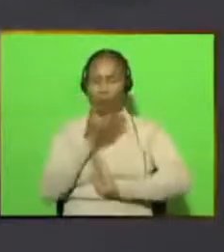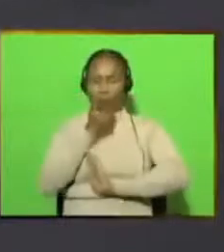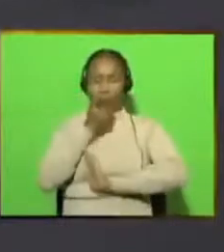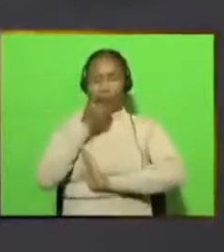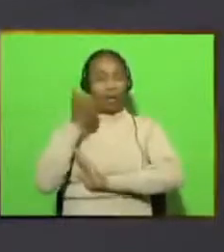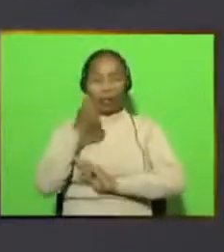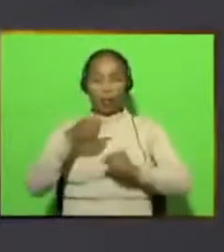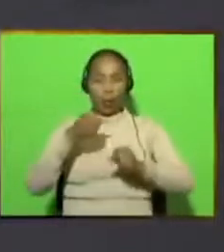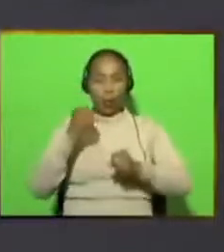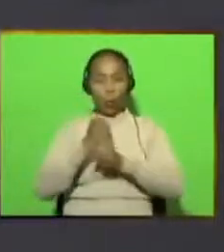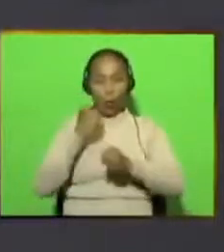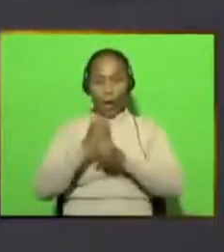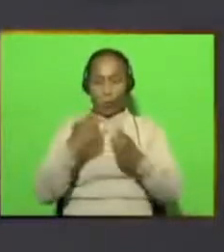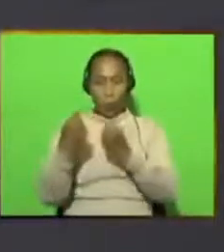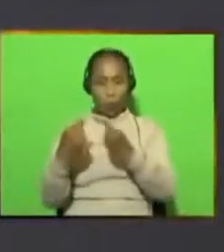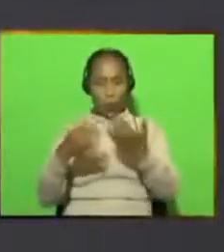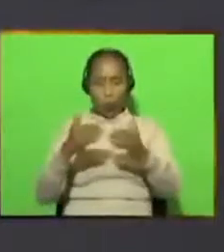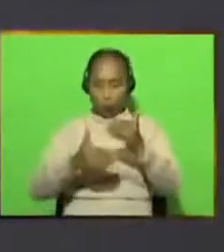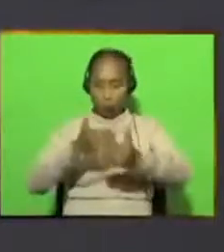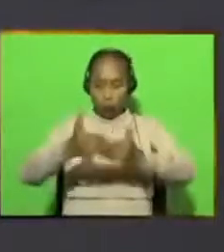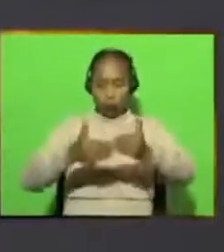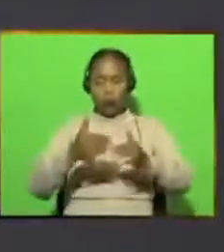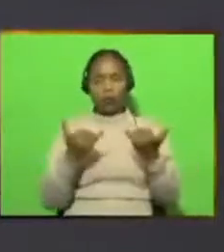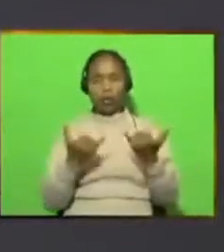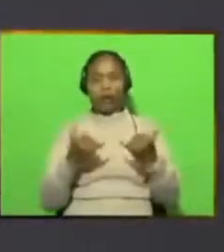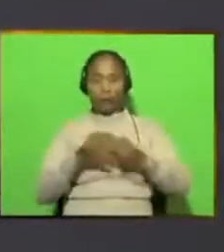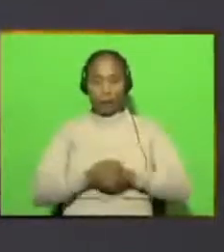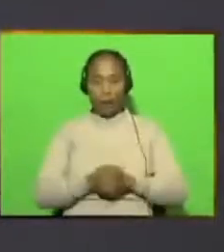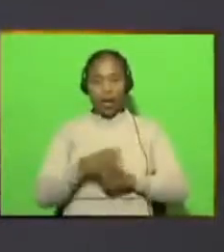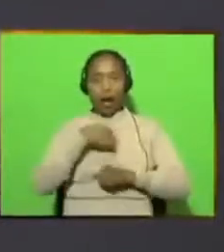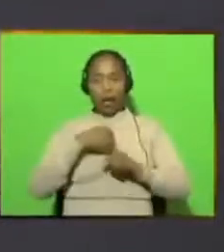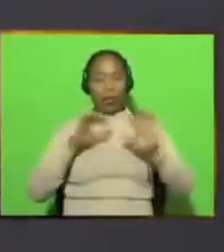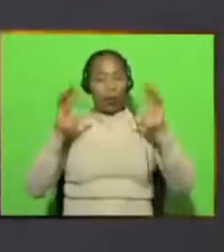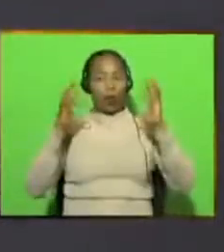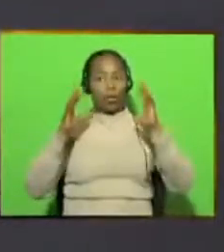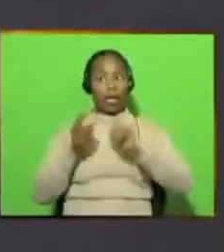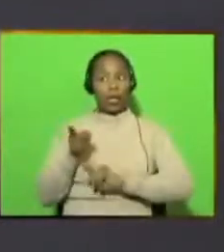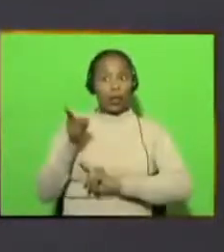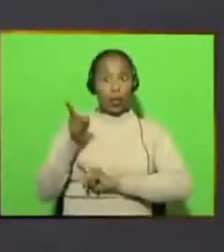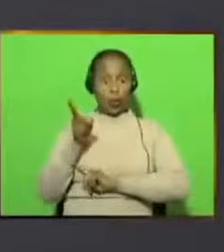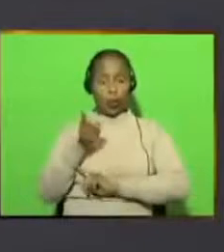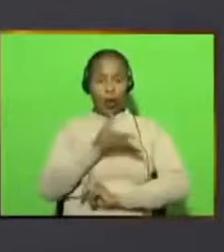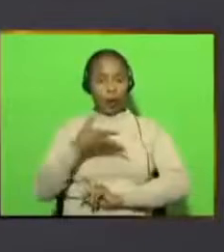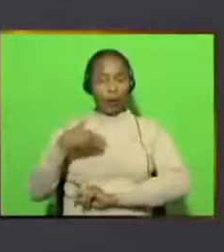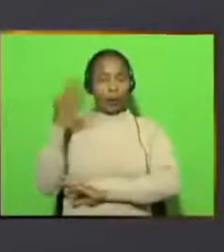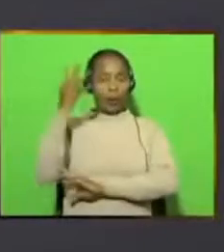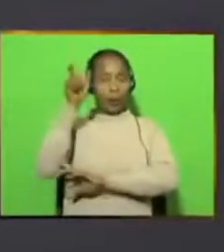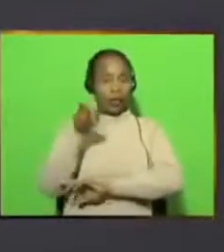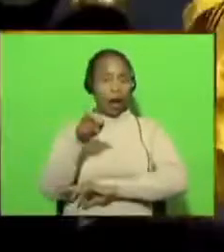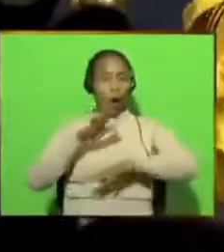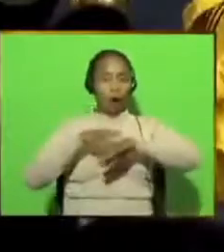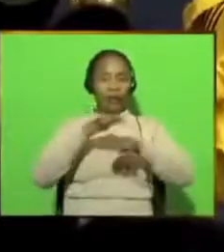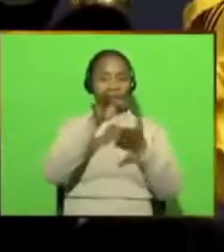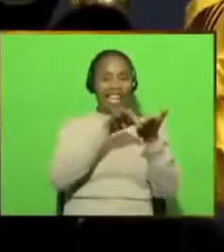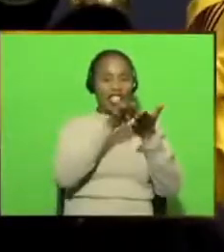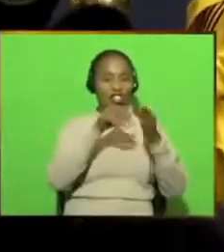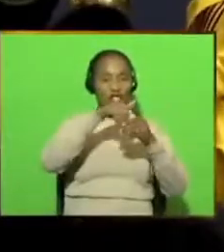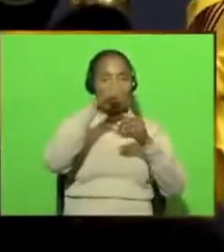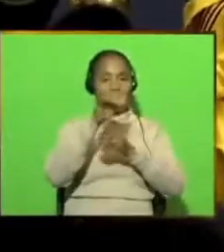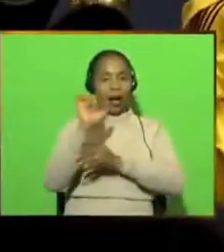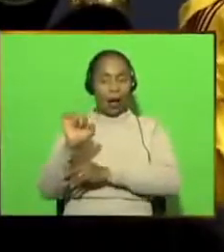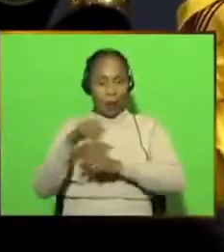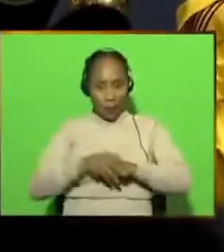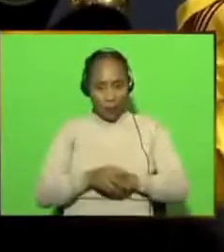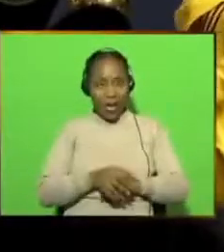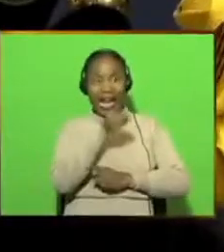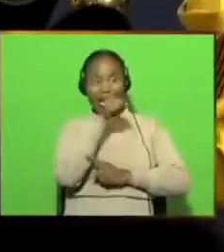during the proceedings today. I want to congratulate you, Madam Speaker, on your election, and you,